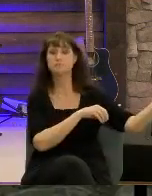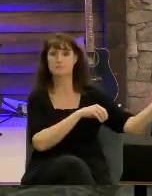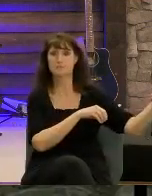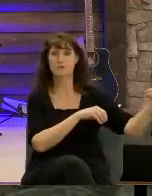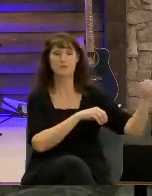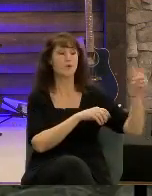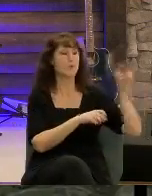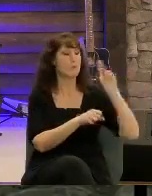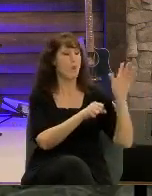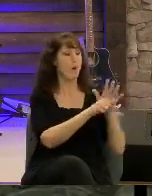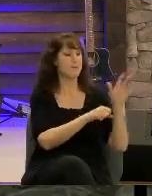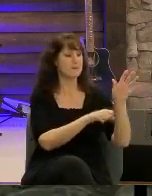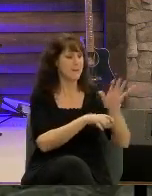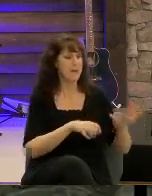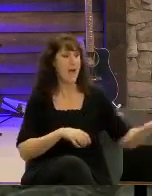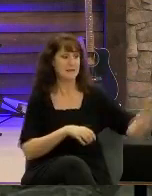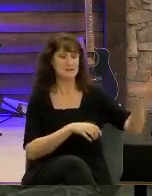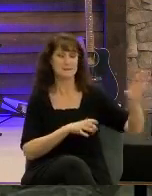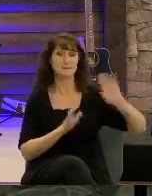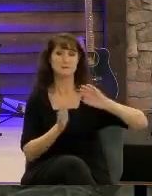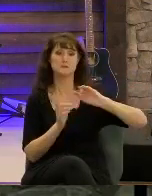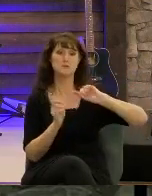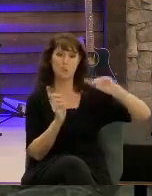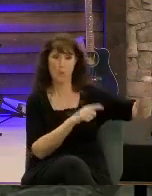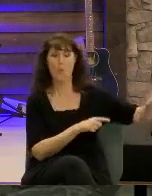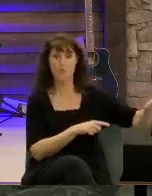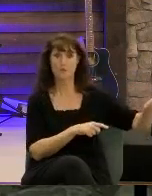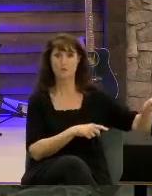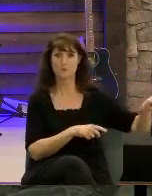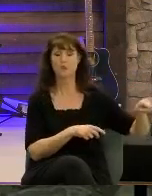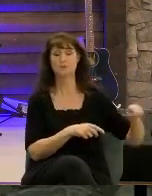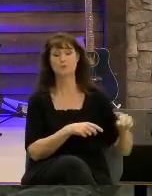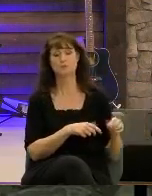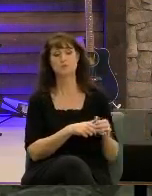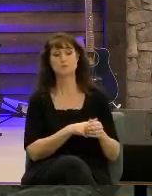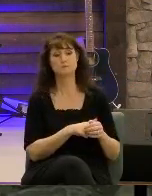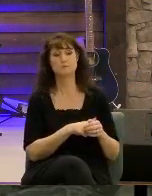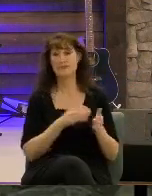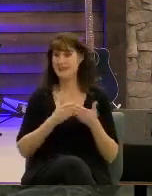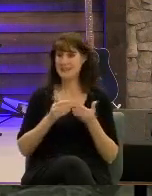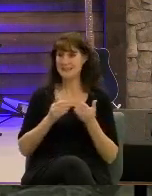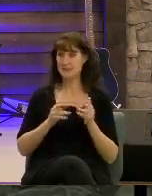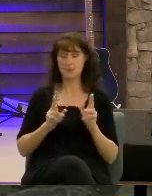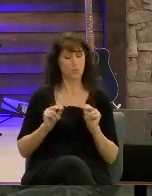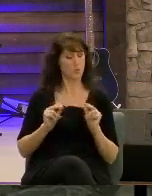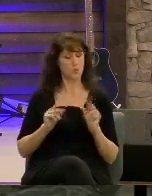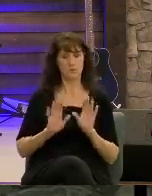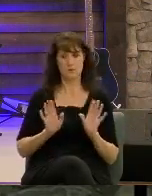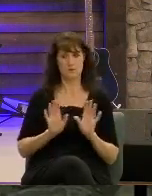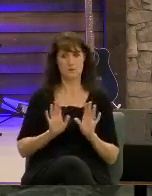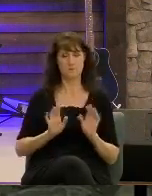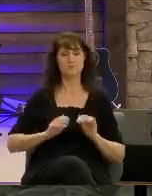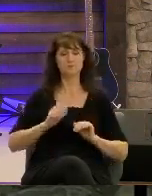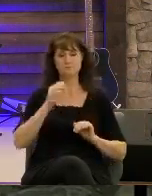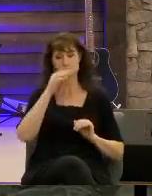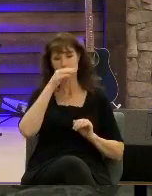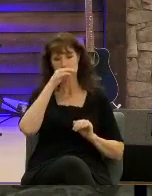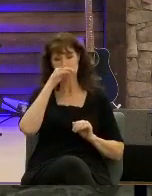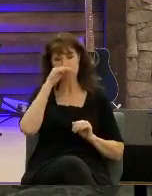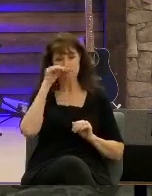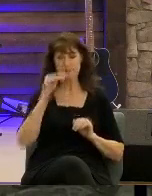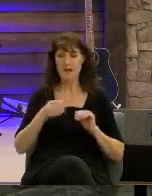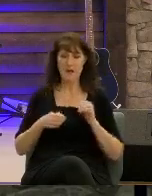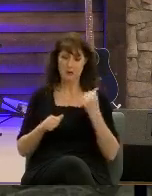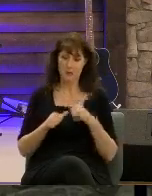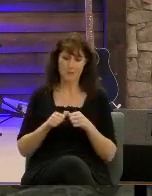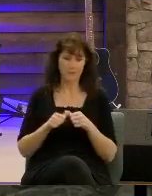them into the promised land, doesn't he? He takes them into the promised land. Was it easy? No. You know, and I don't remember the number